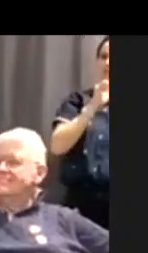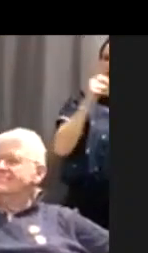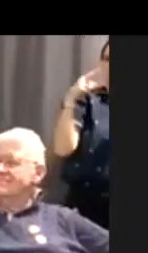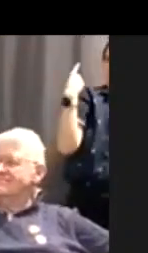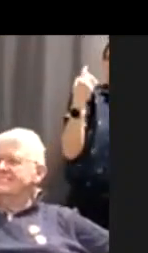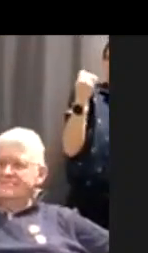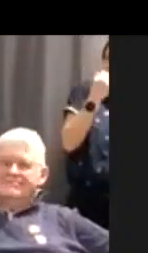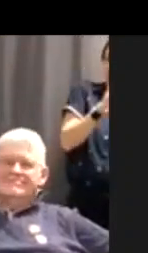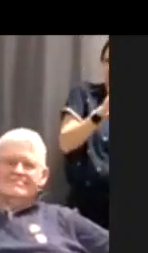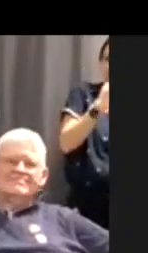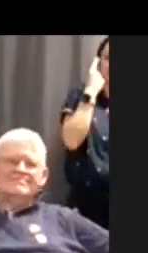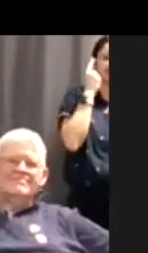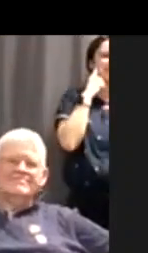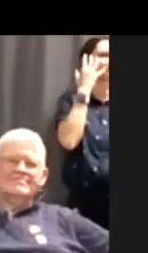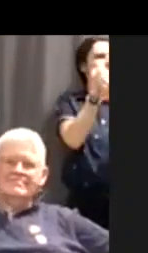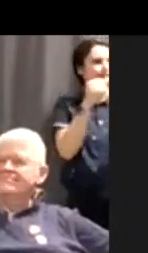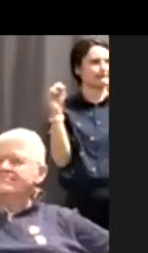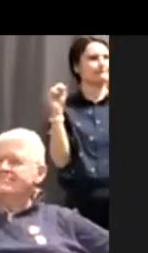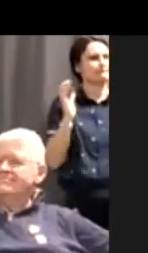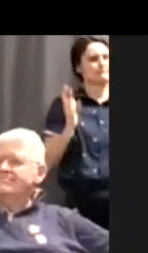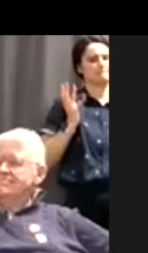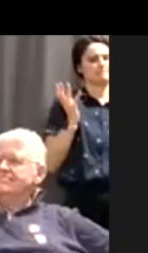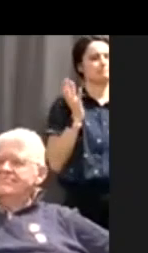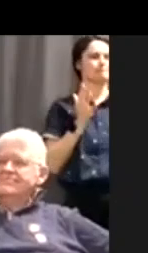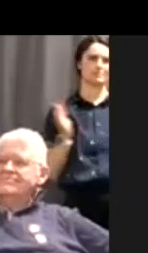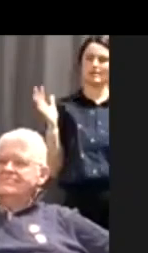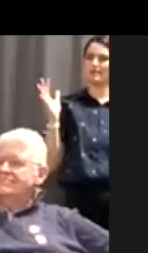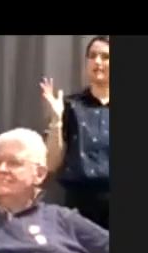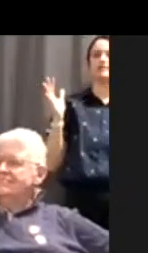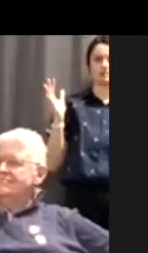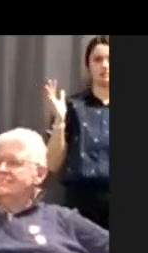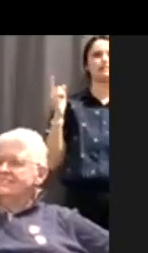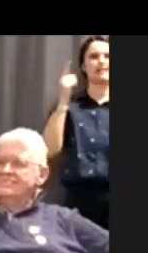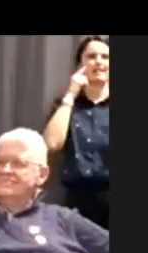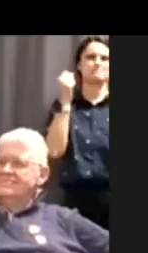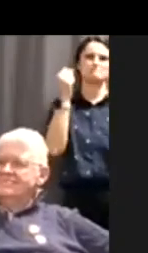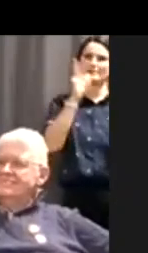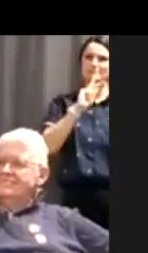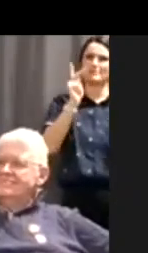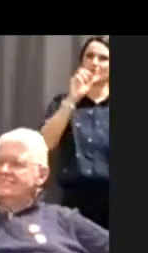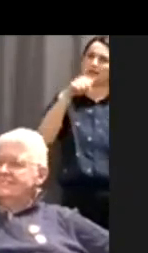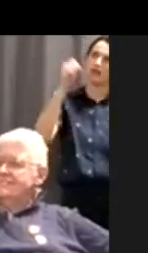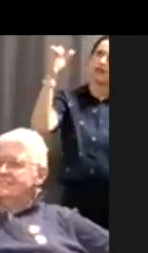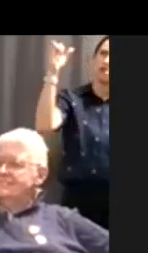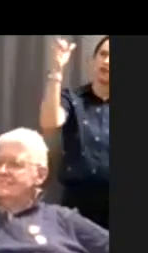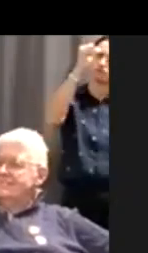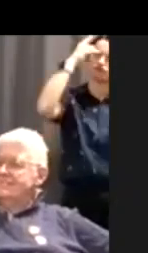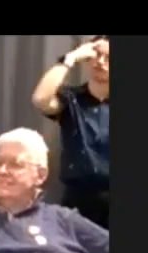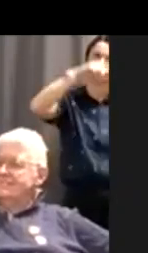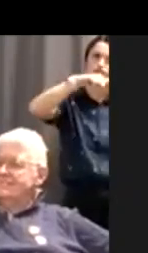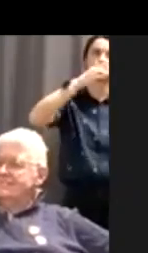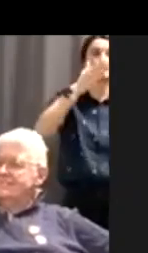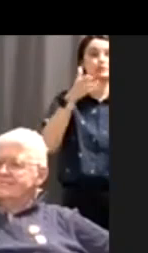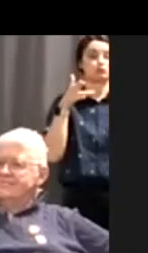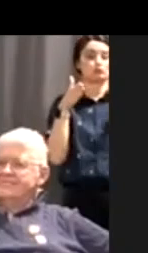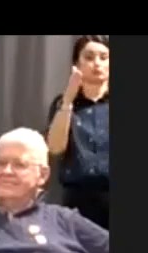just a safety mechanic. I think a lot of people can like empathize with that experience. Even if you're walking in the street and you have to decide